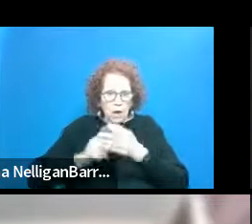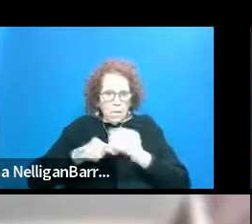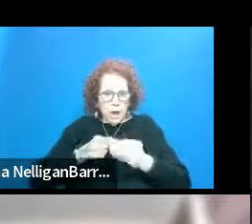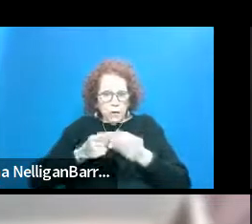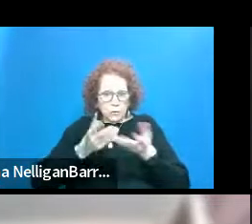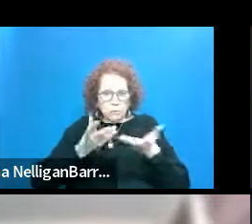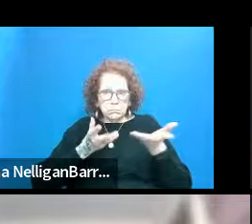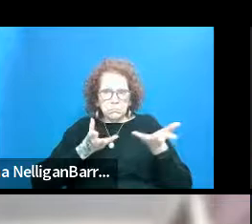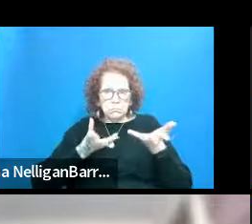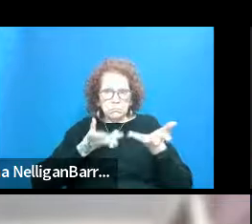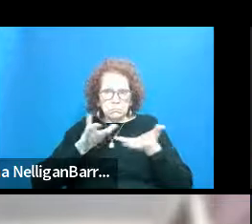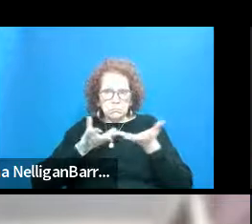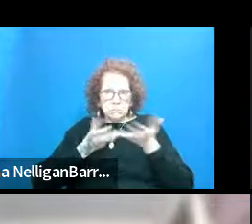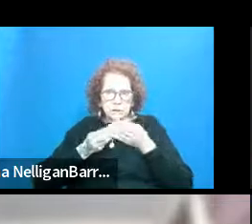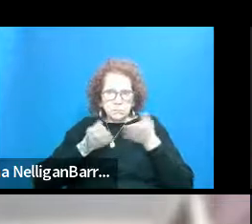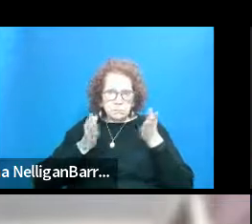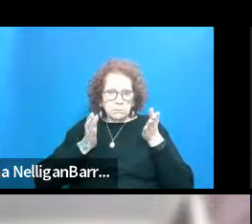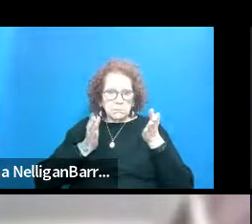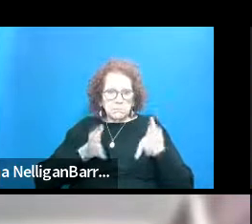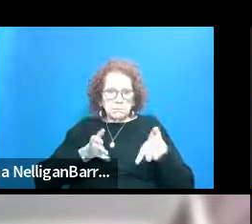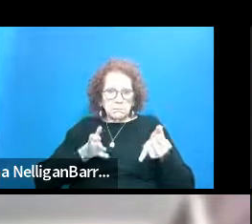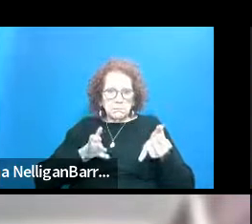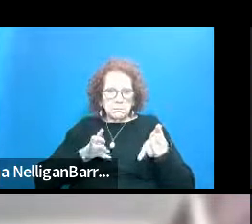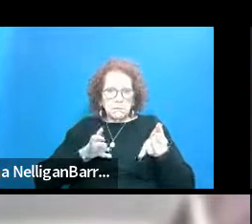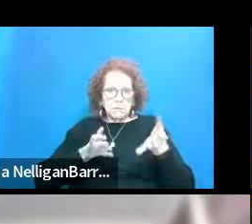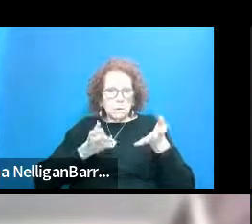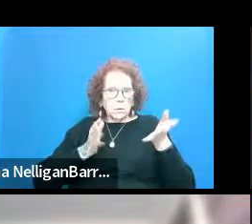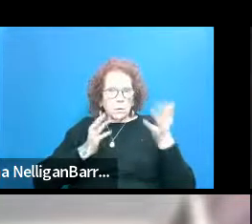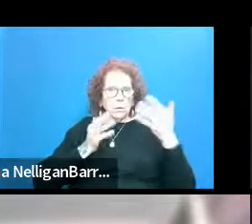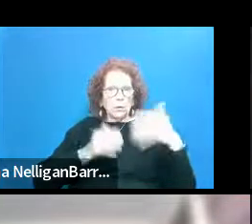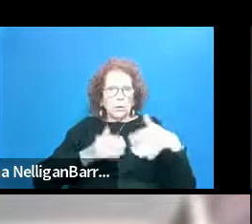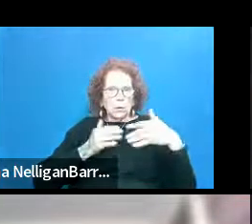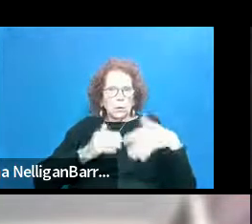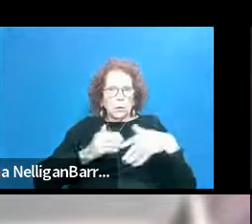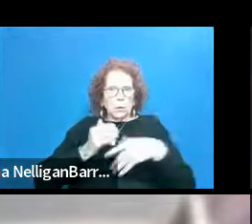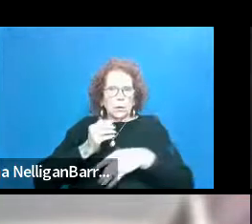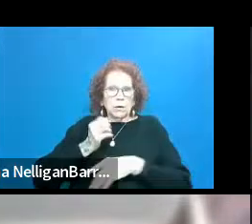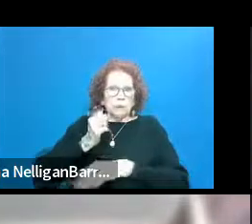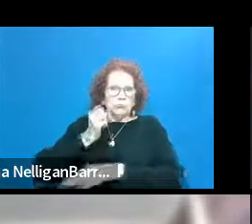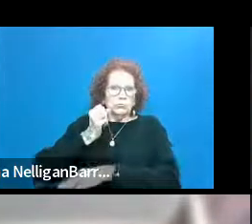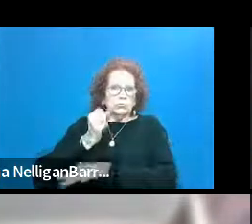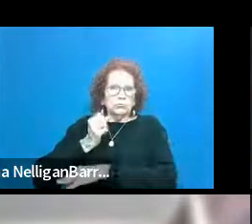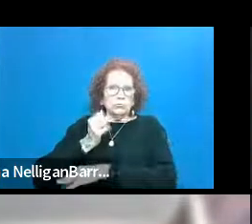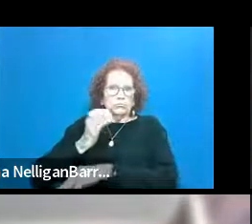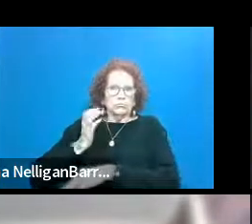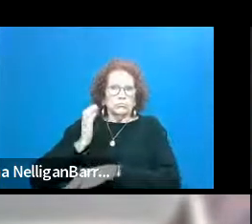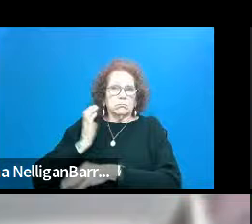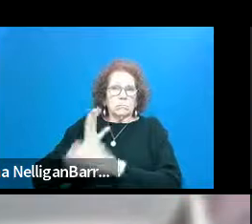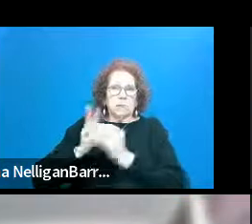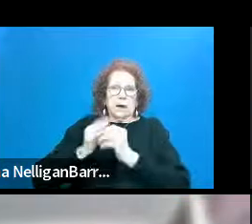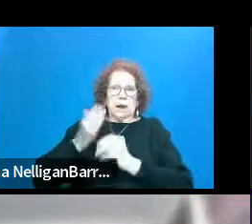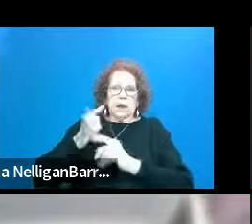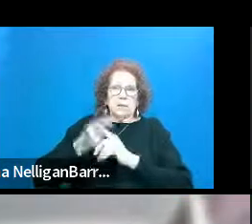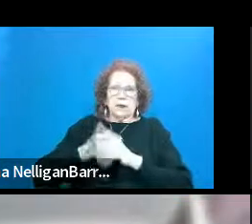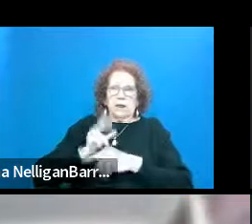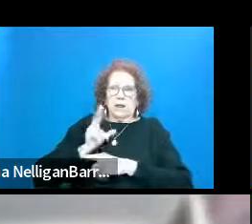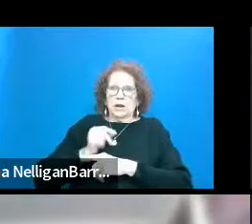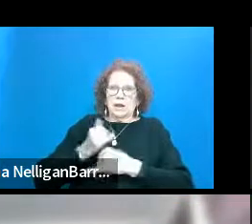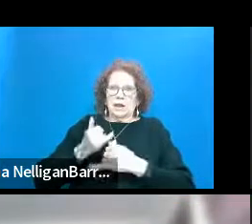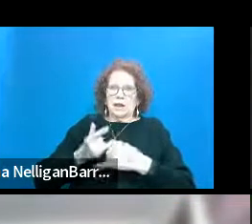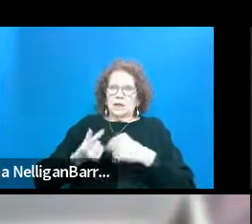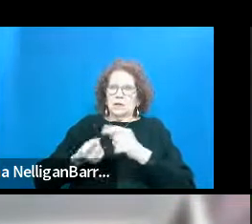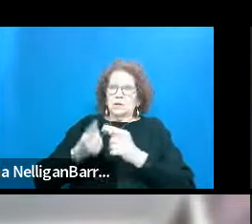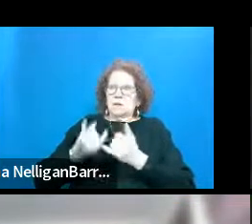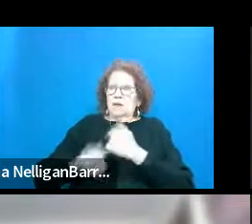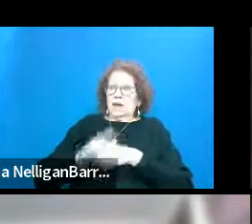This is a record chairs meeting. Last month was 30 minutes. This month is 20 minutes. So no other business. We'll see everyone